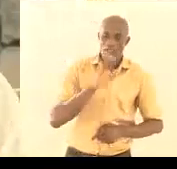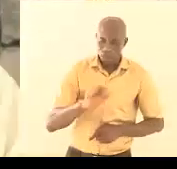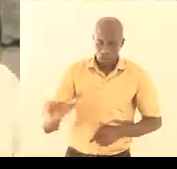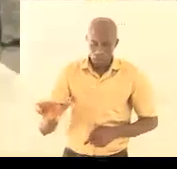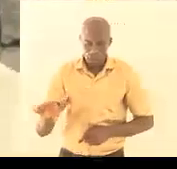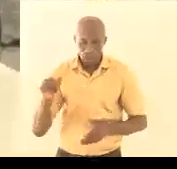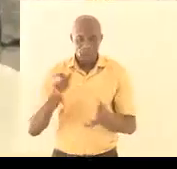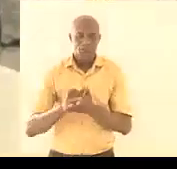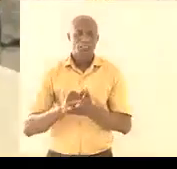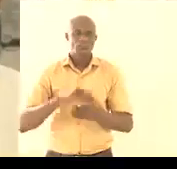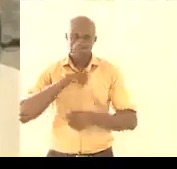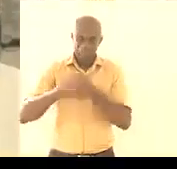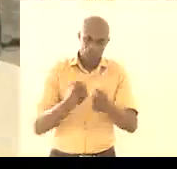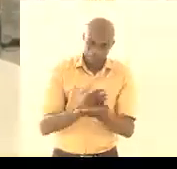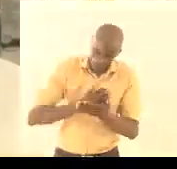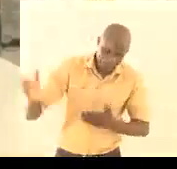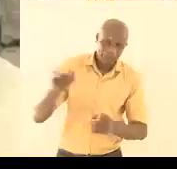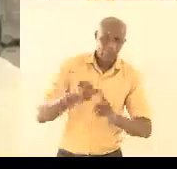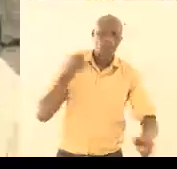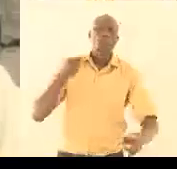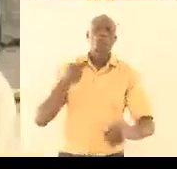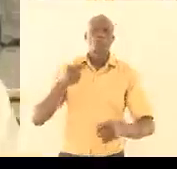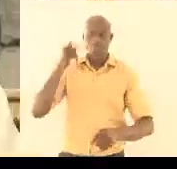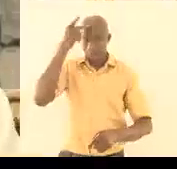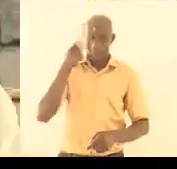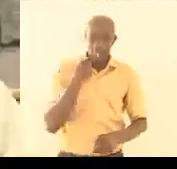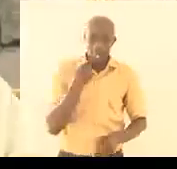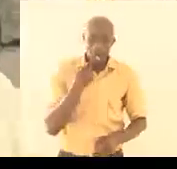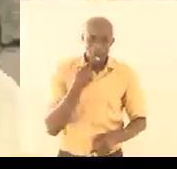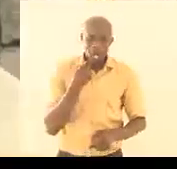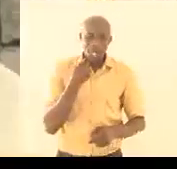children who suffer rejection from parents. There